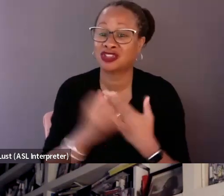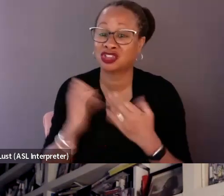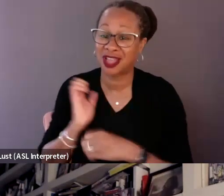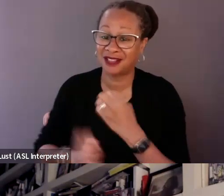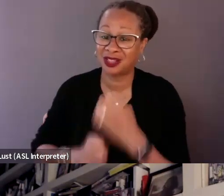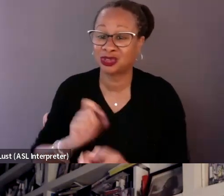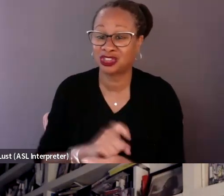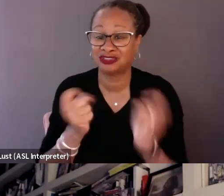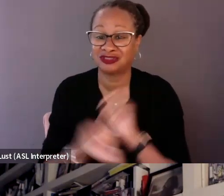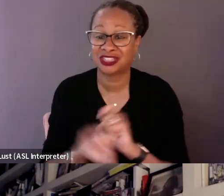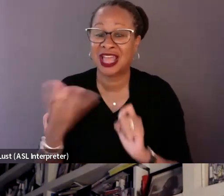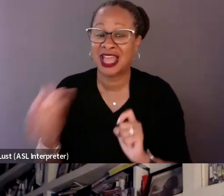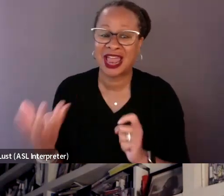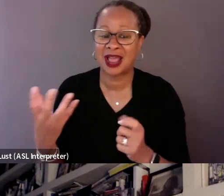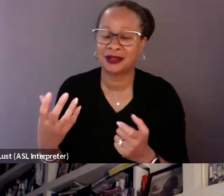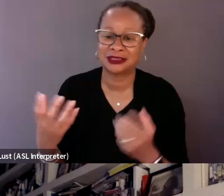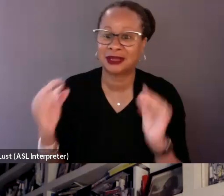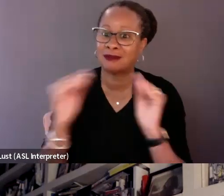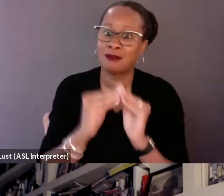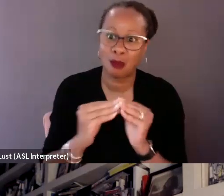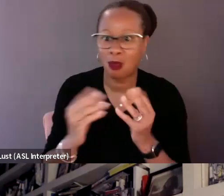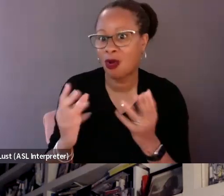he have more new interviews